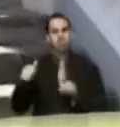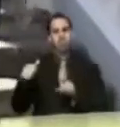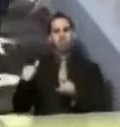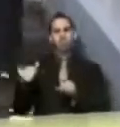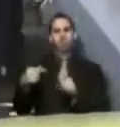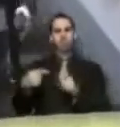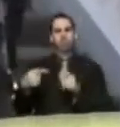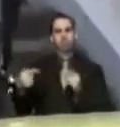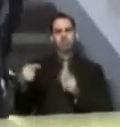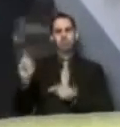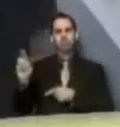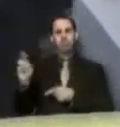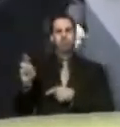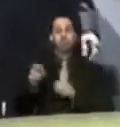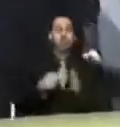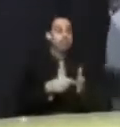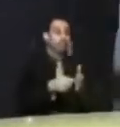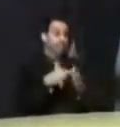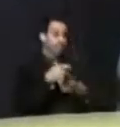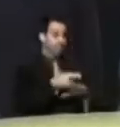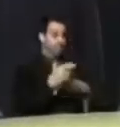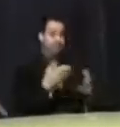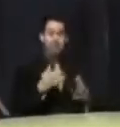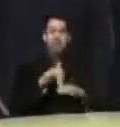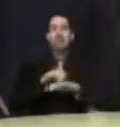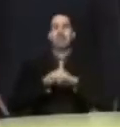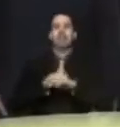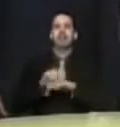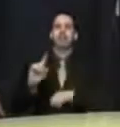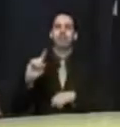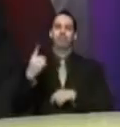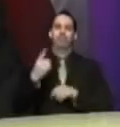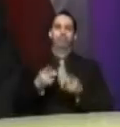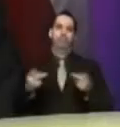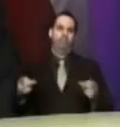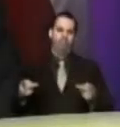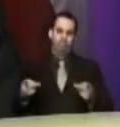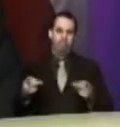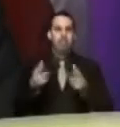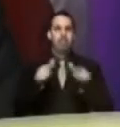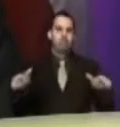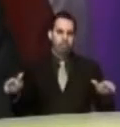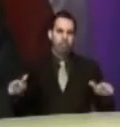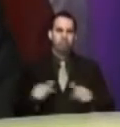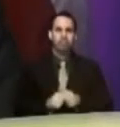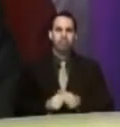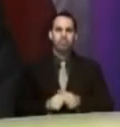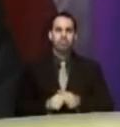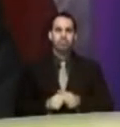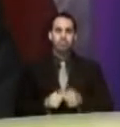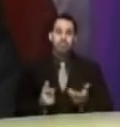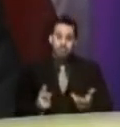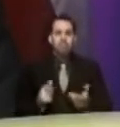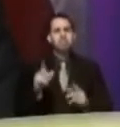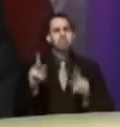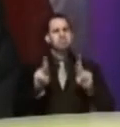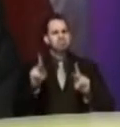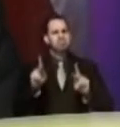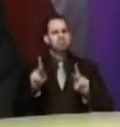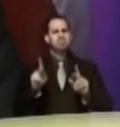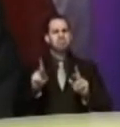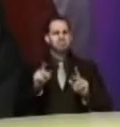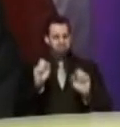en que se le requerirá a Puerto Rico que el inglés sea el idioma oficial. Obviously people can speak Spanish and